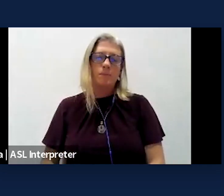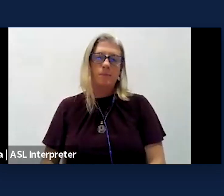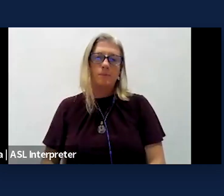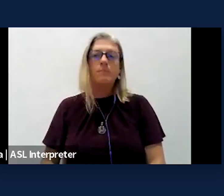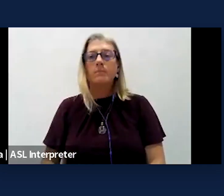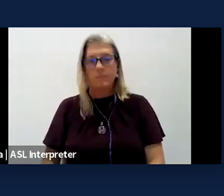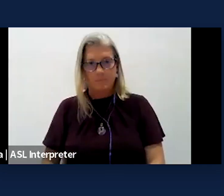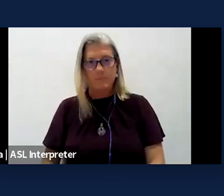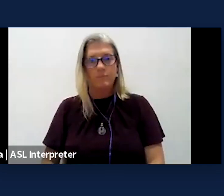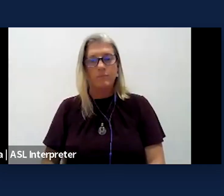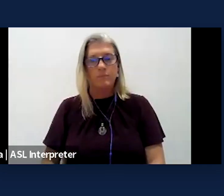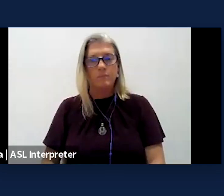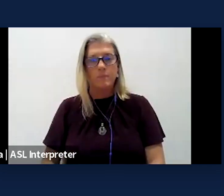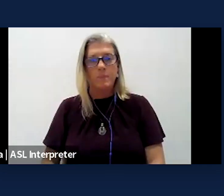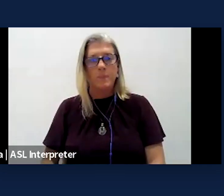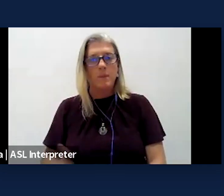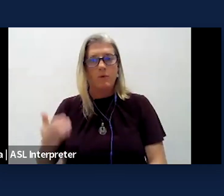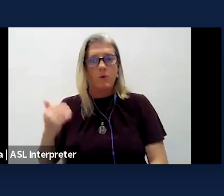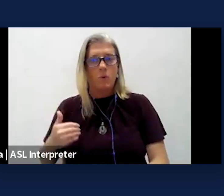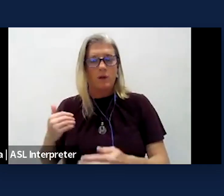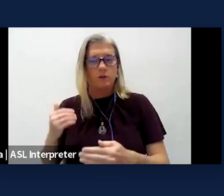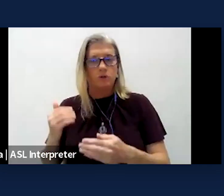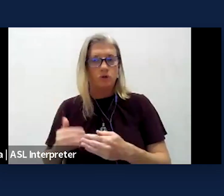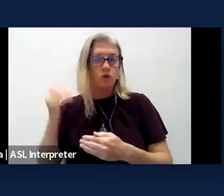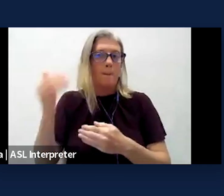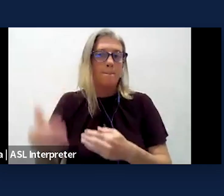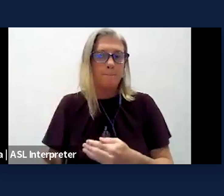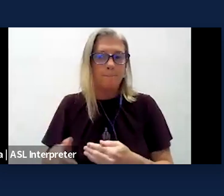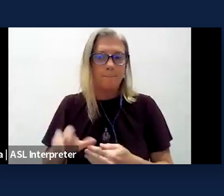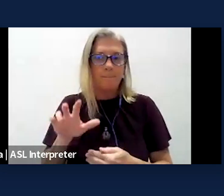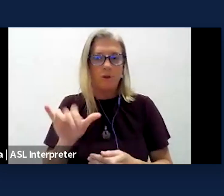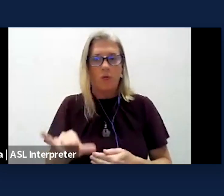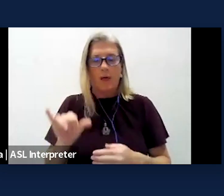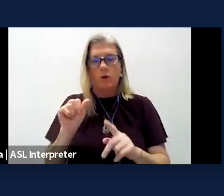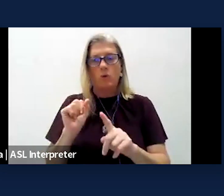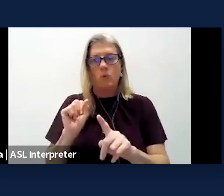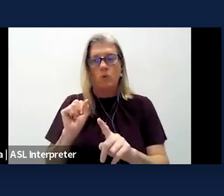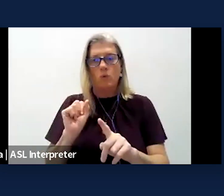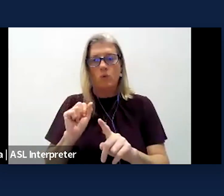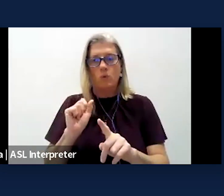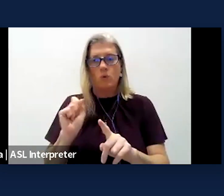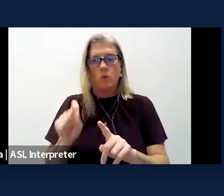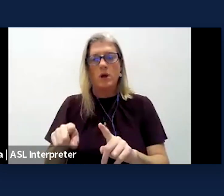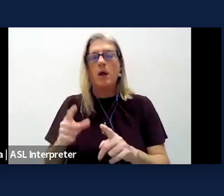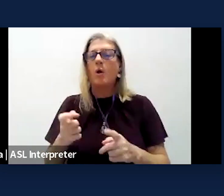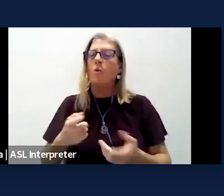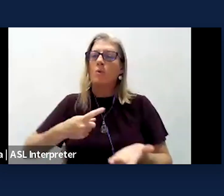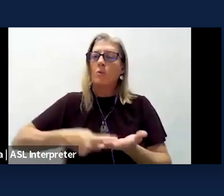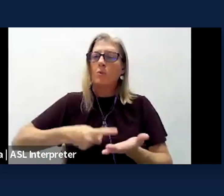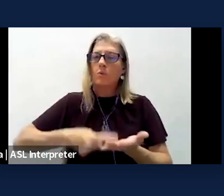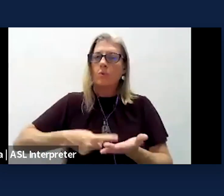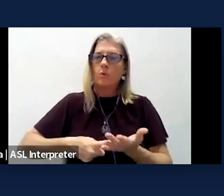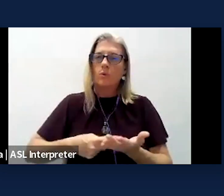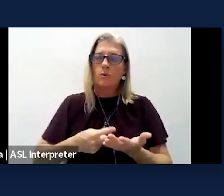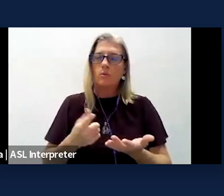Yeah, before we jump to that, I want to talk just a little bit while I have you two